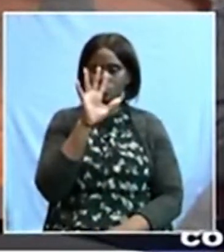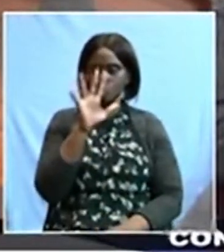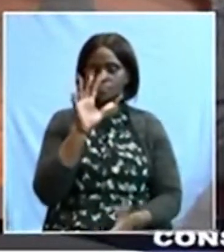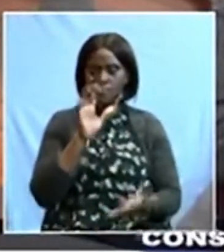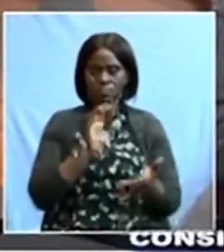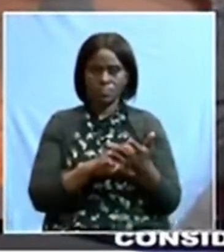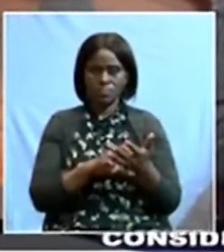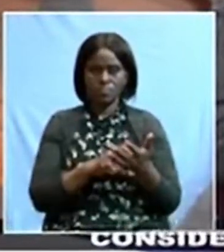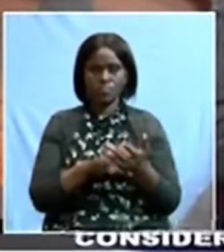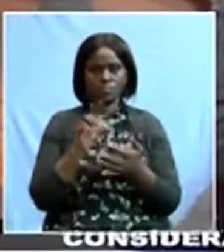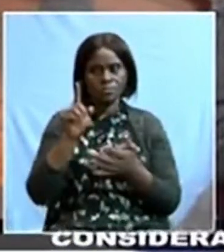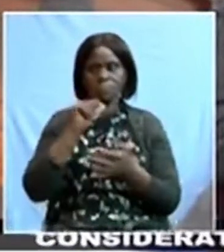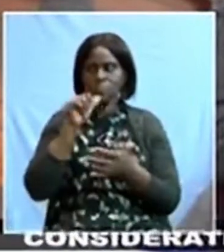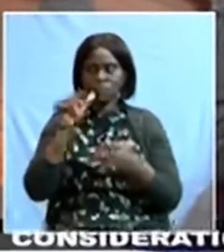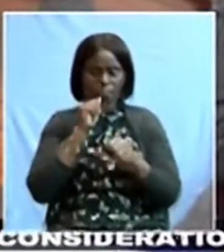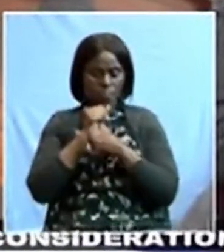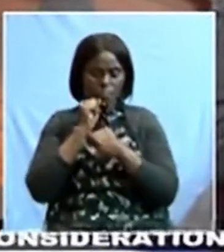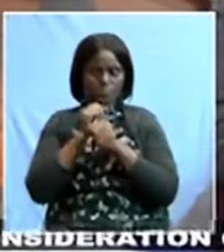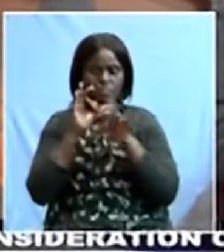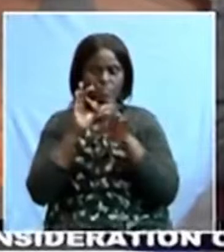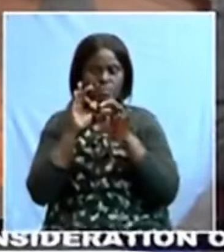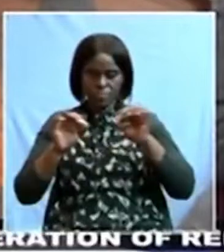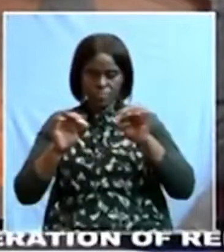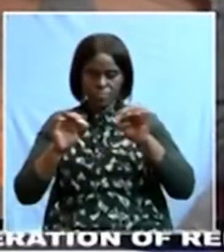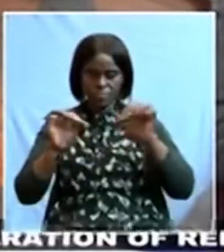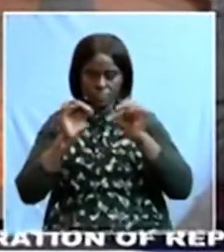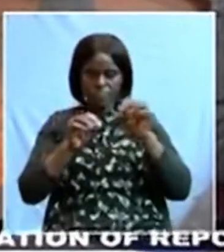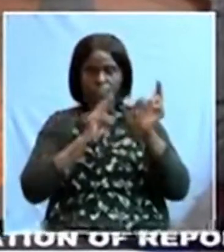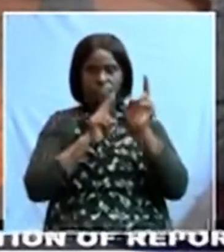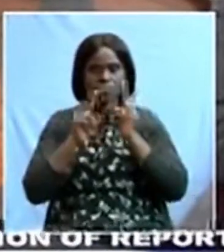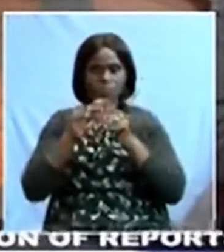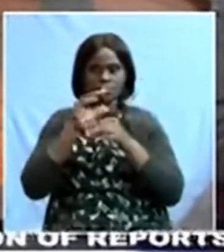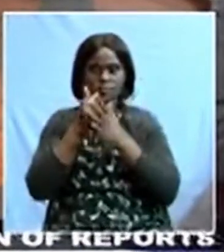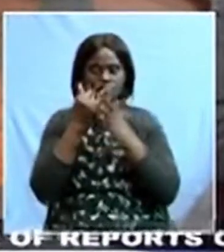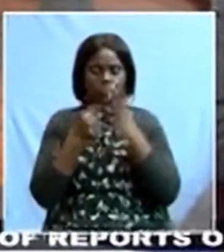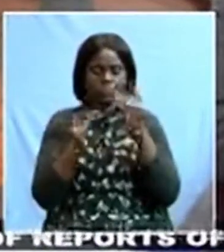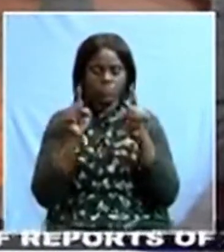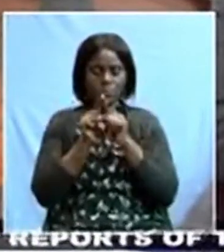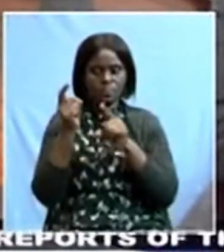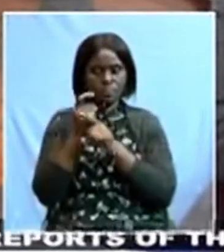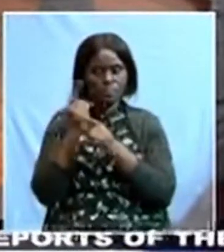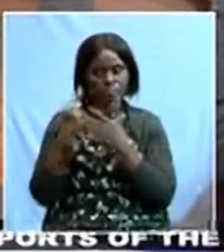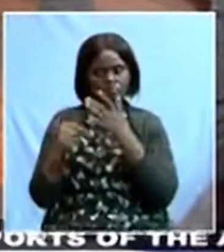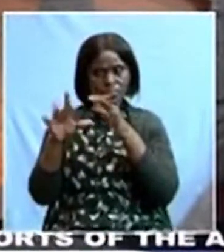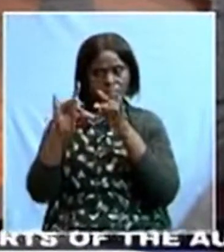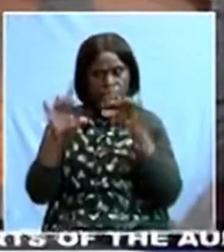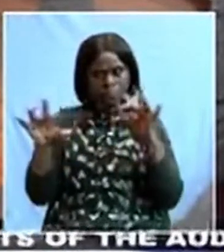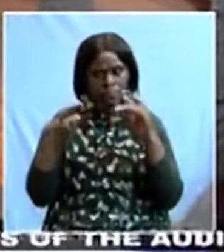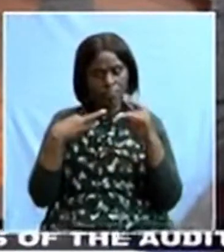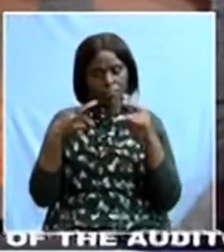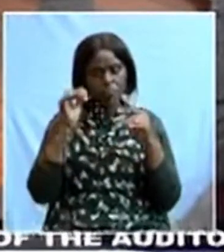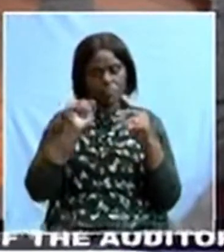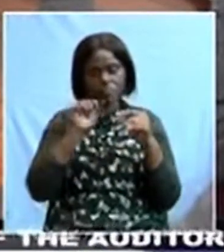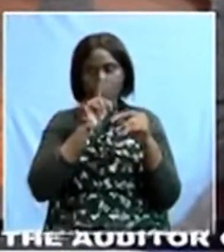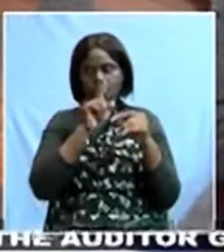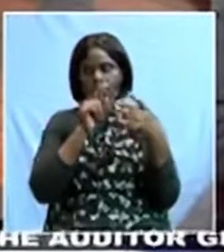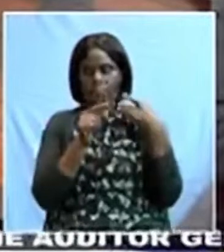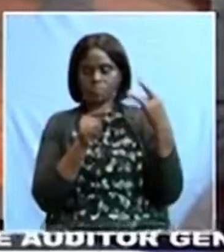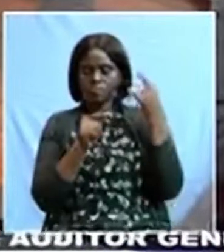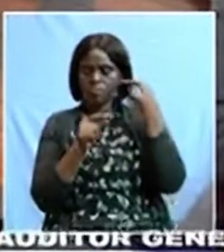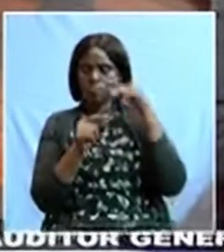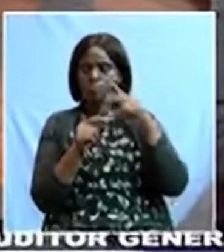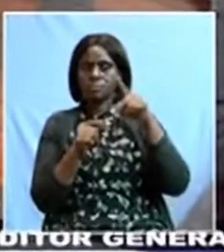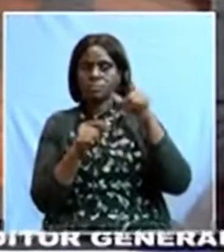3,645,000, which did not perform well because of non-responsiveness from plot applicants despite applying for